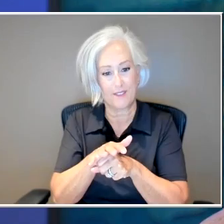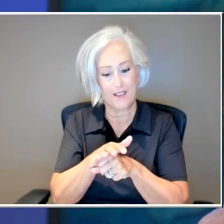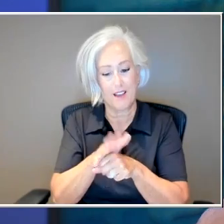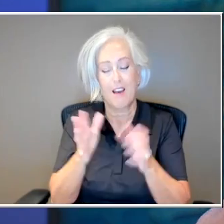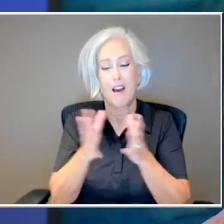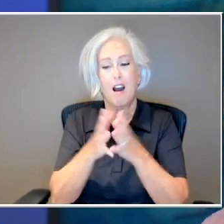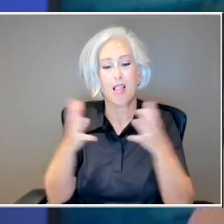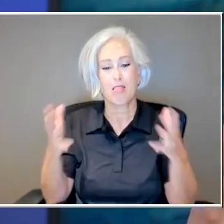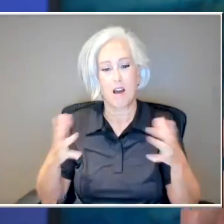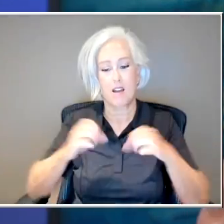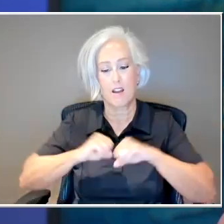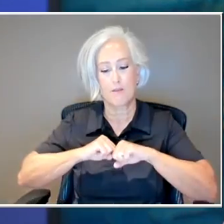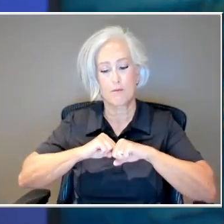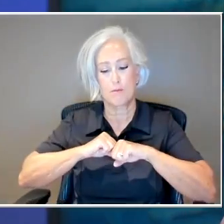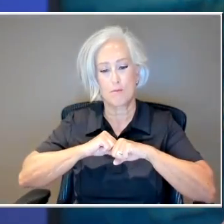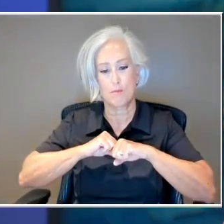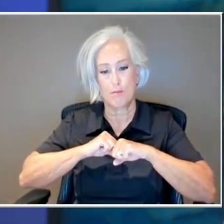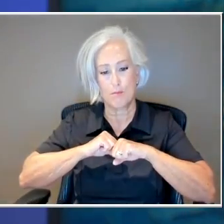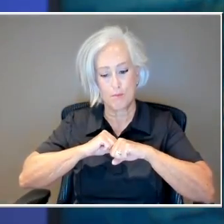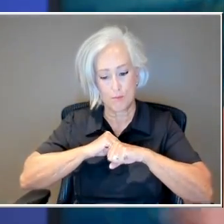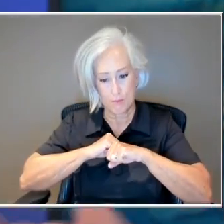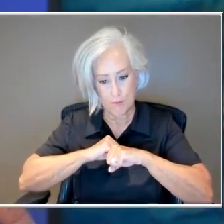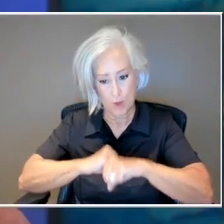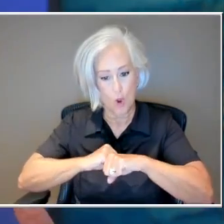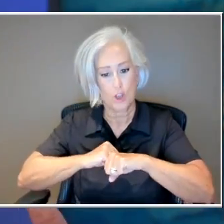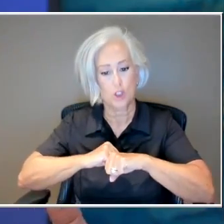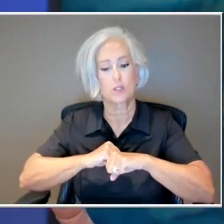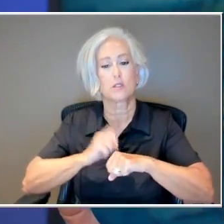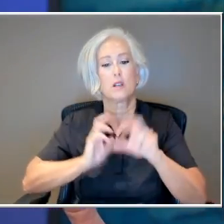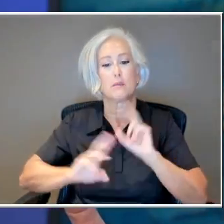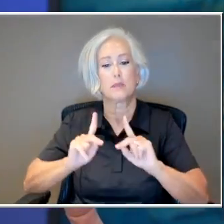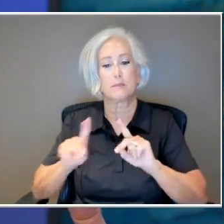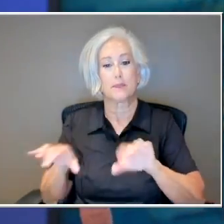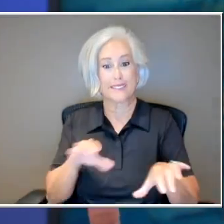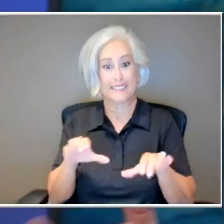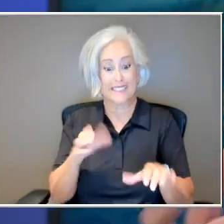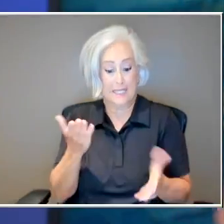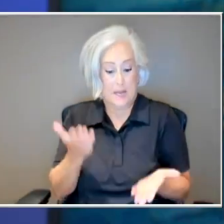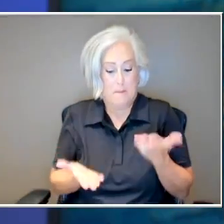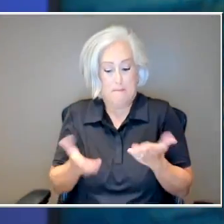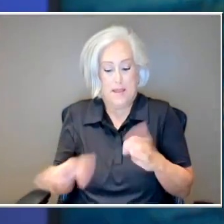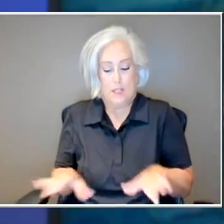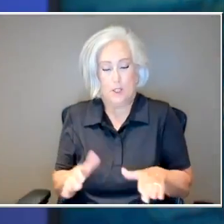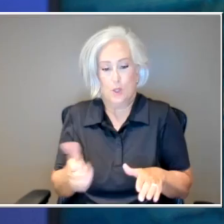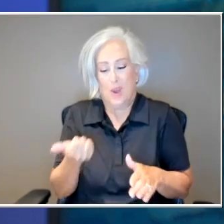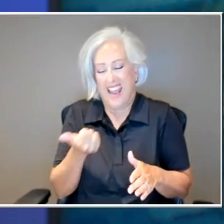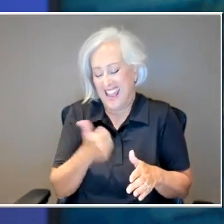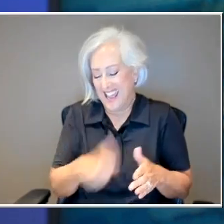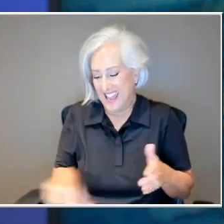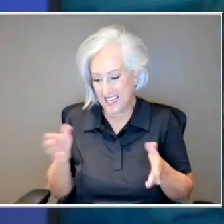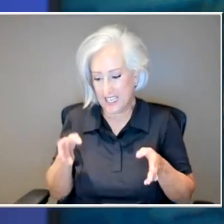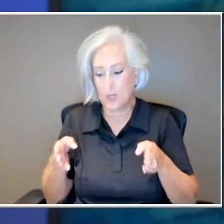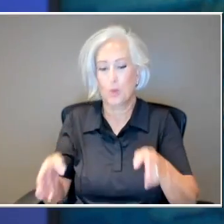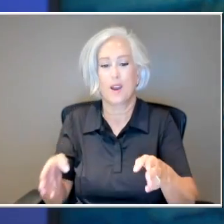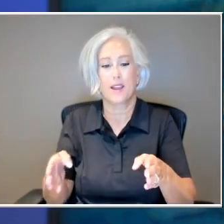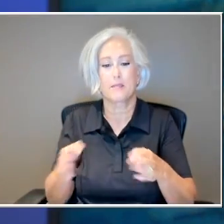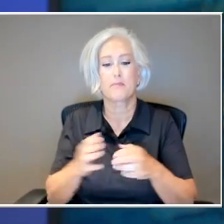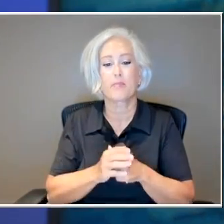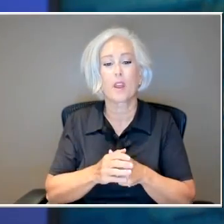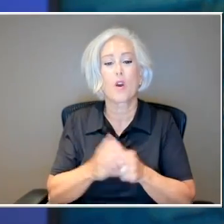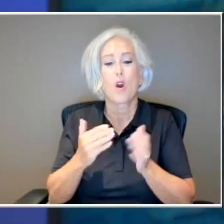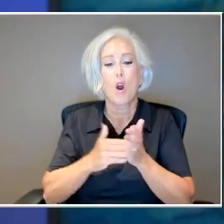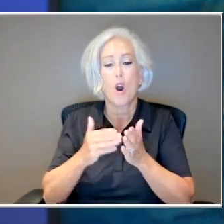people had to take during COVID were things that they might have been doing anyway. Right. And in fact, a lot of folks actually